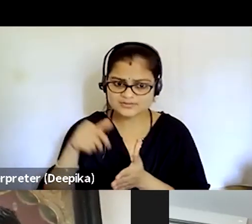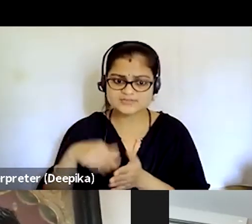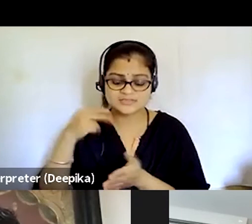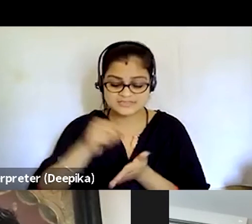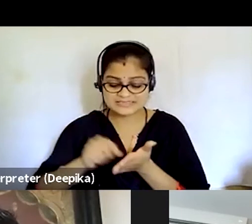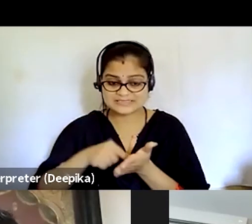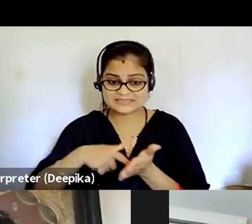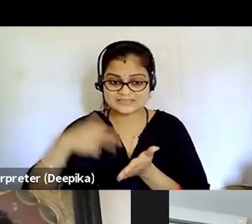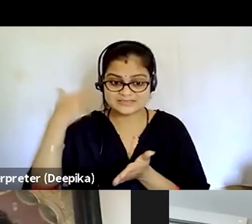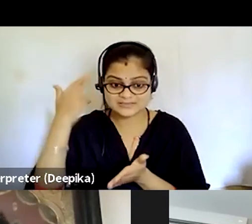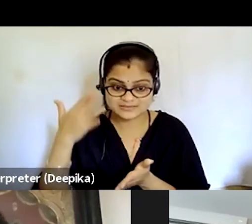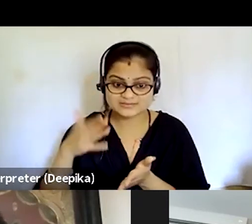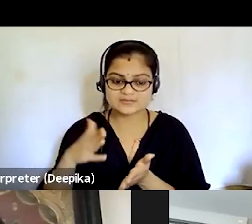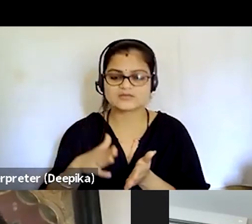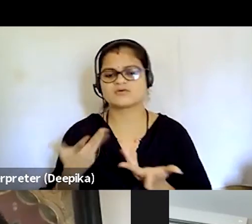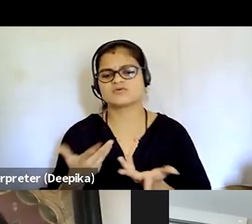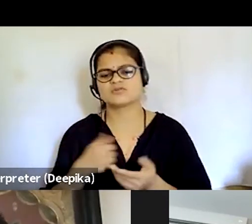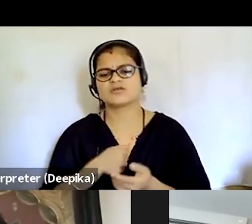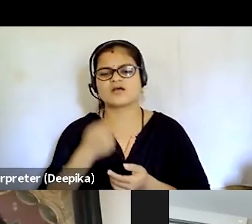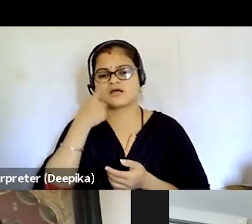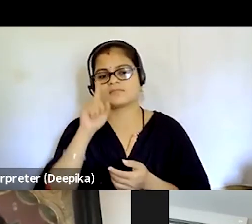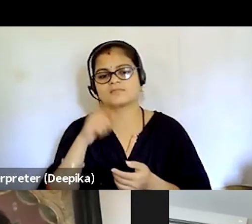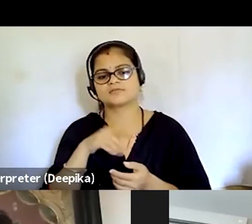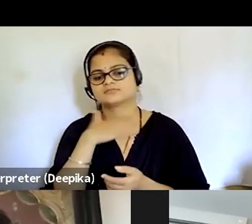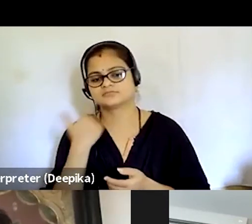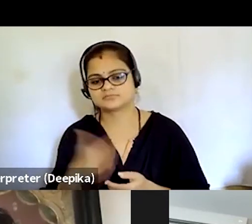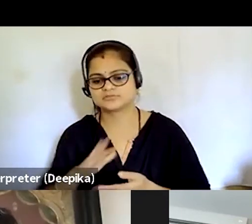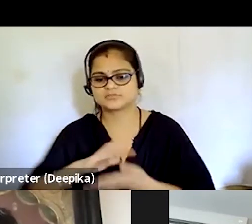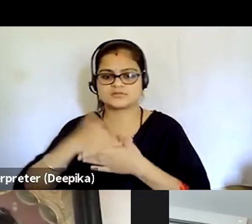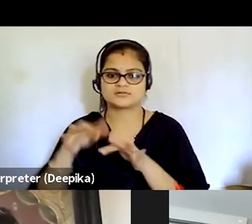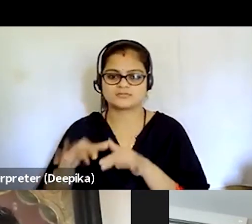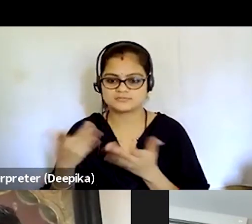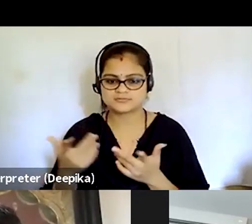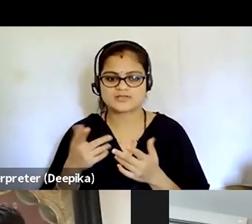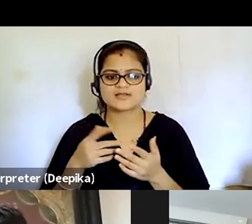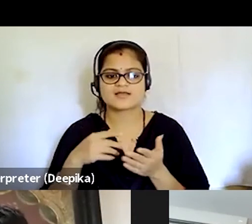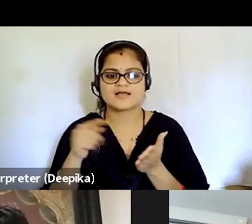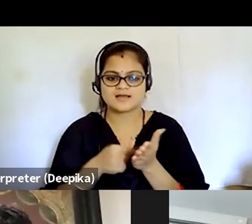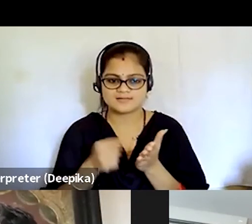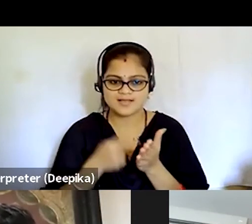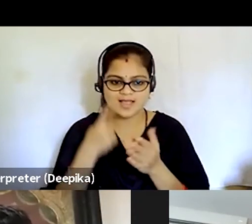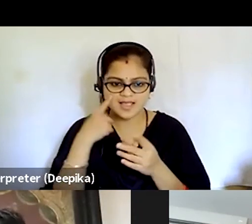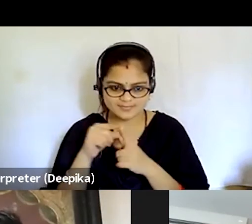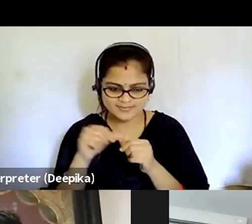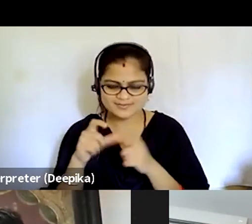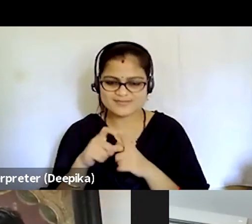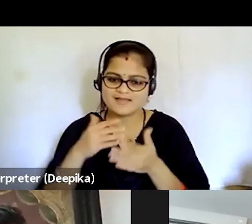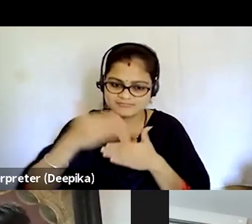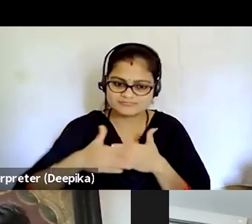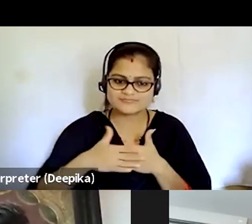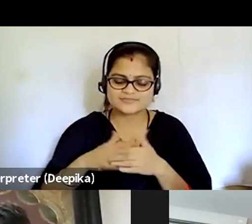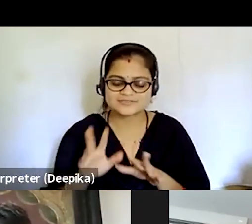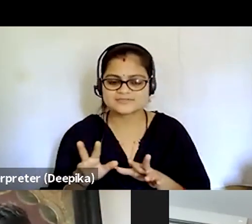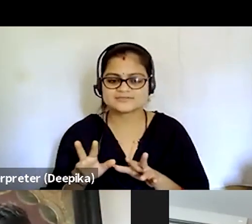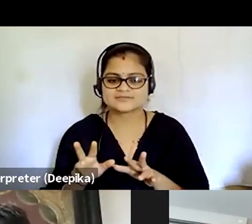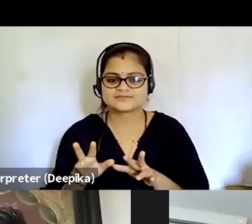because my mom passed away, and on her lap, on her iPad, was your show still playing. So it kind of freaked me